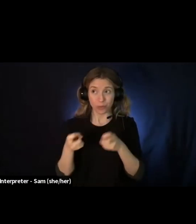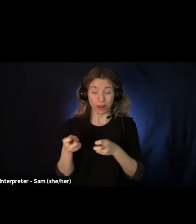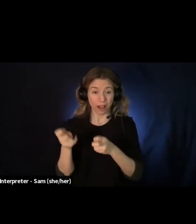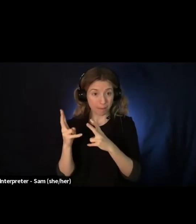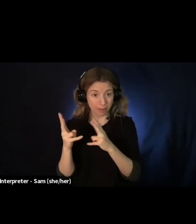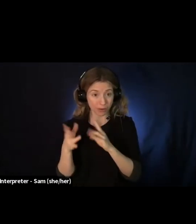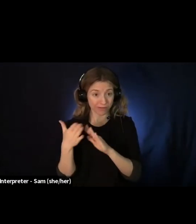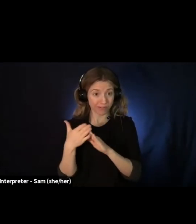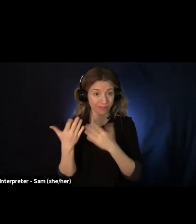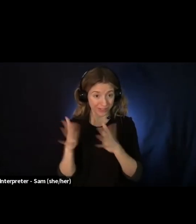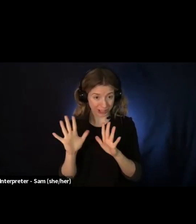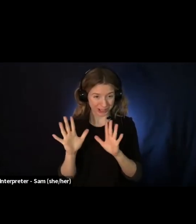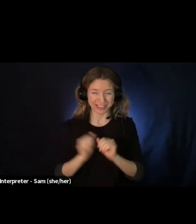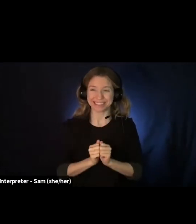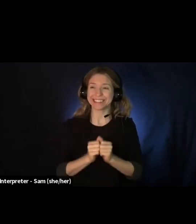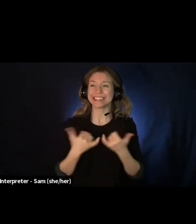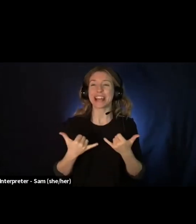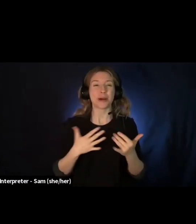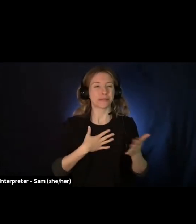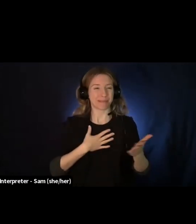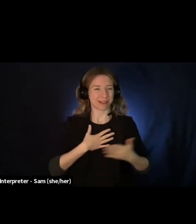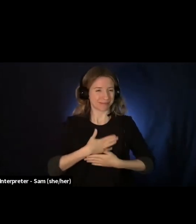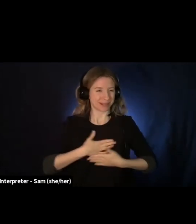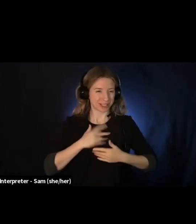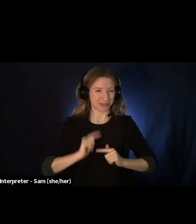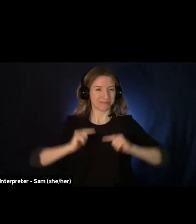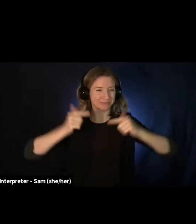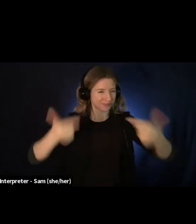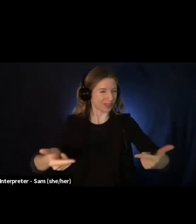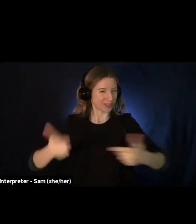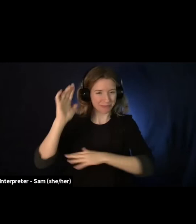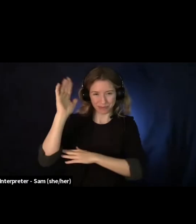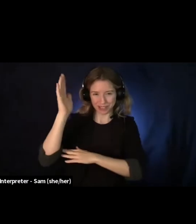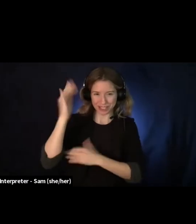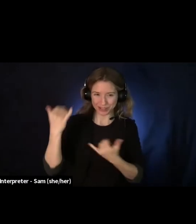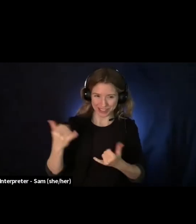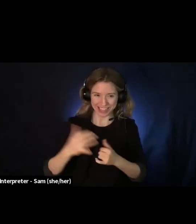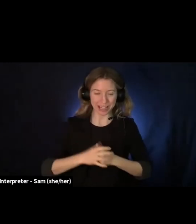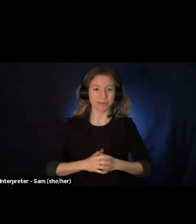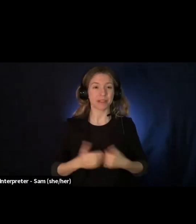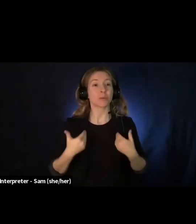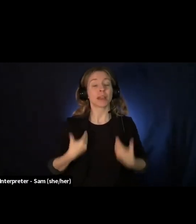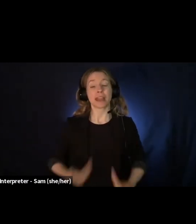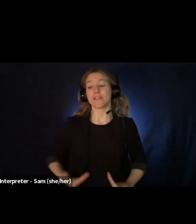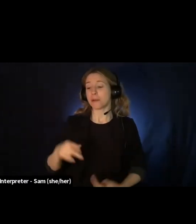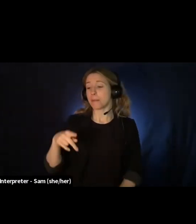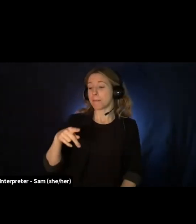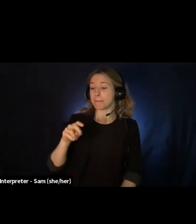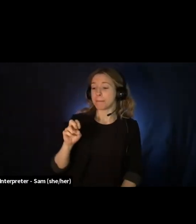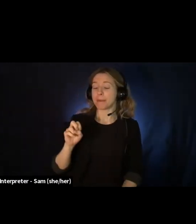pleasure to turn it over to our presenters for today. We have Pena Bonita,